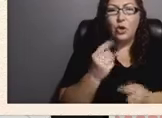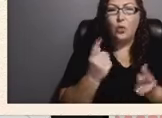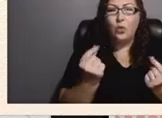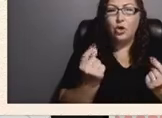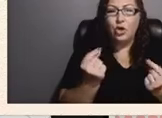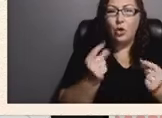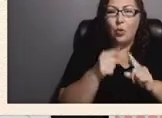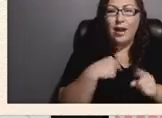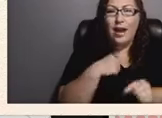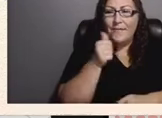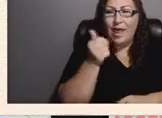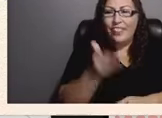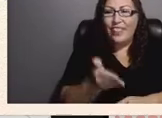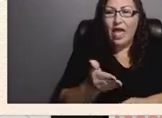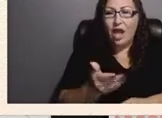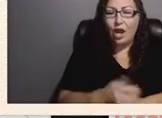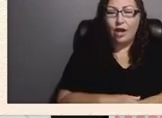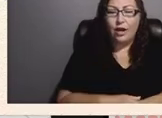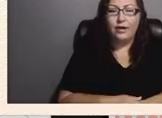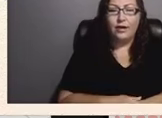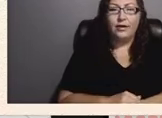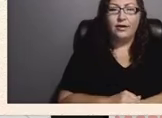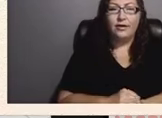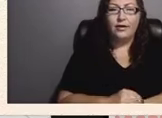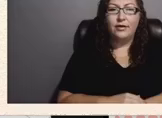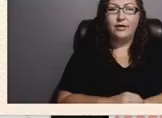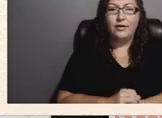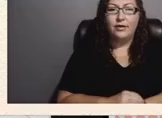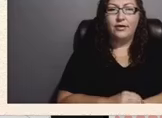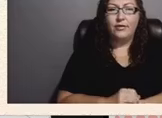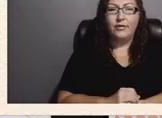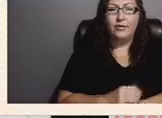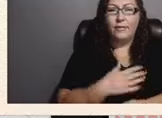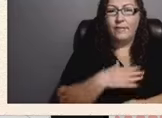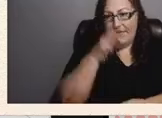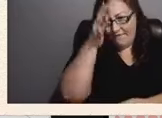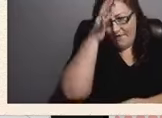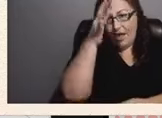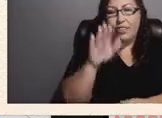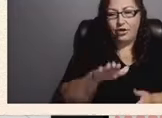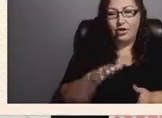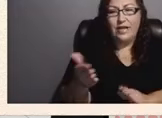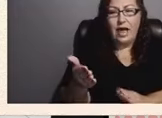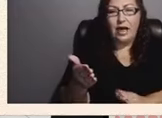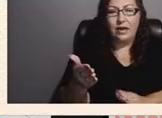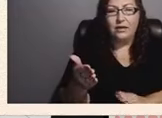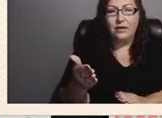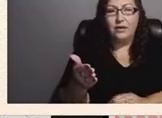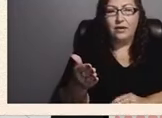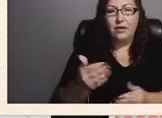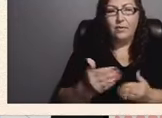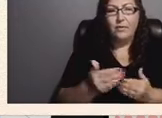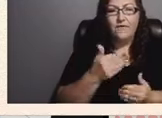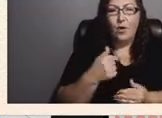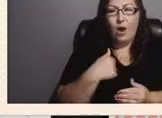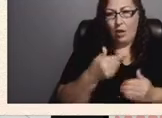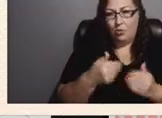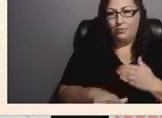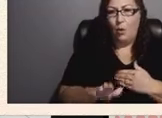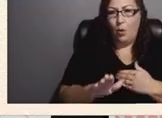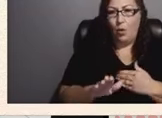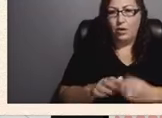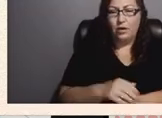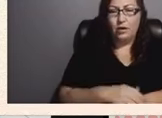not there? You see, my father died before I was born,